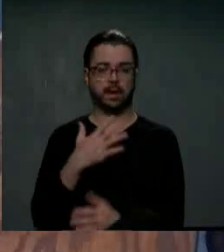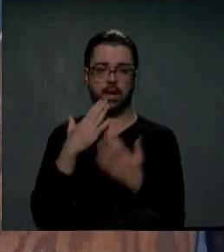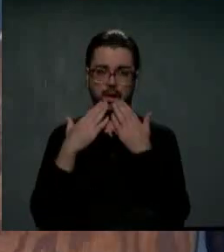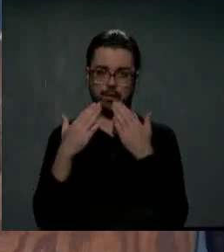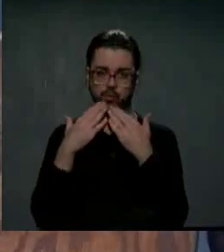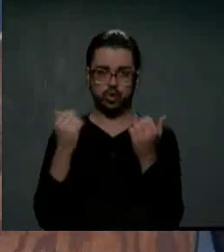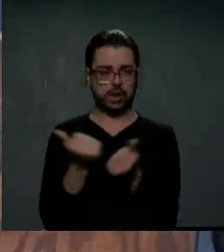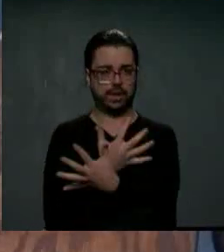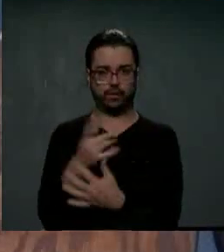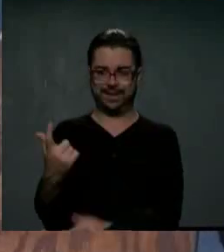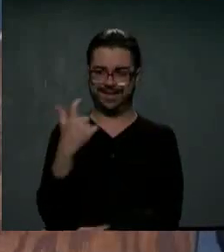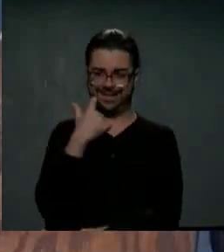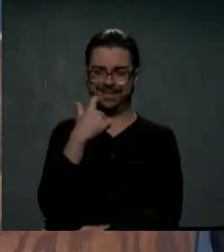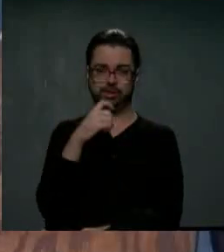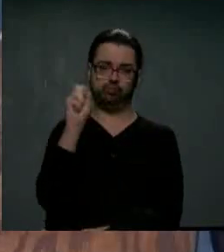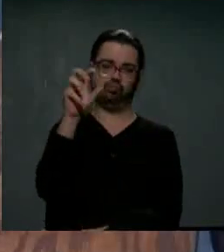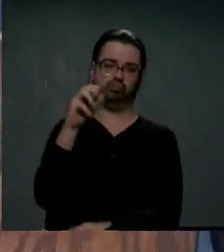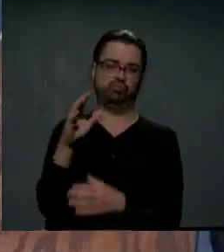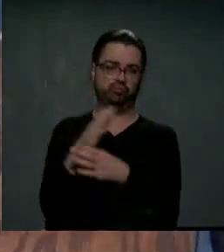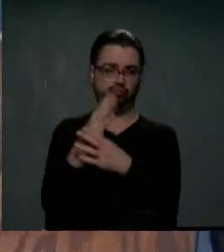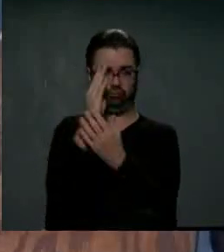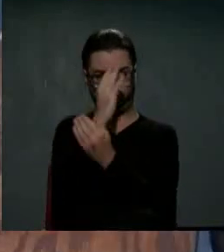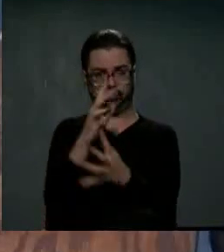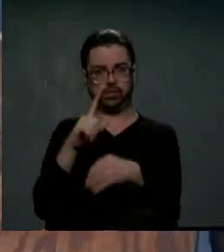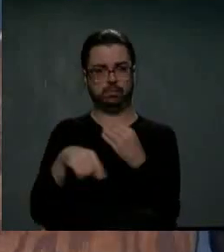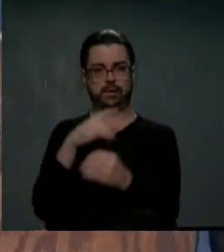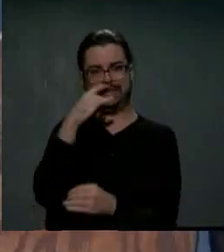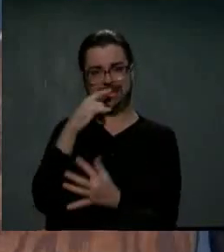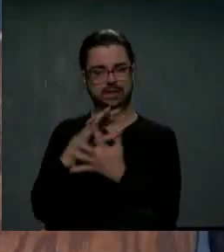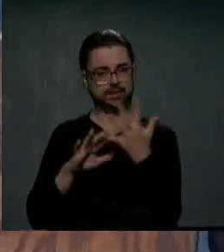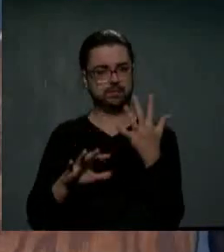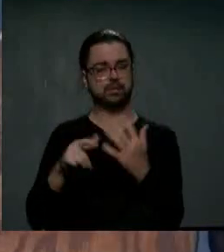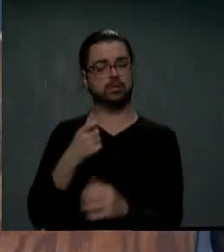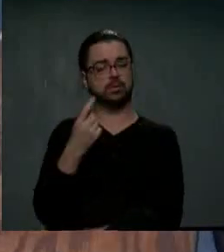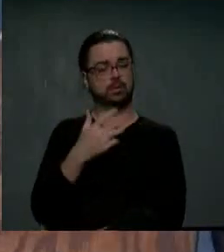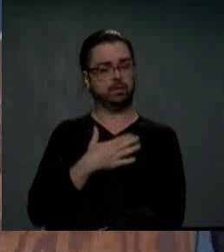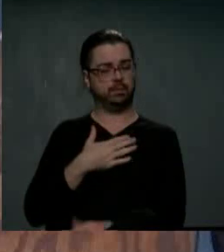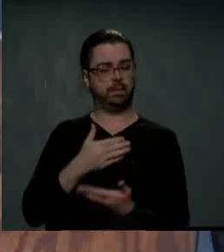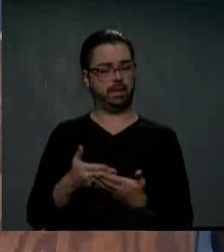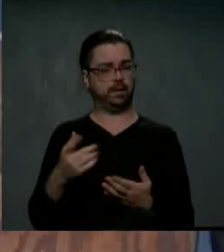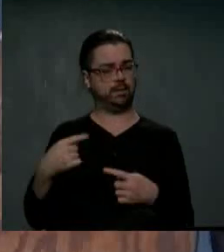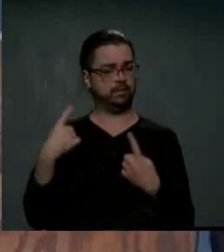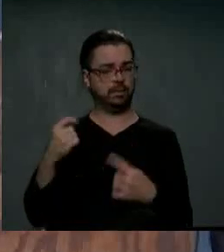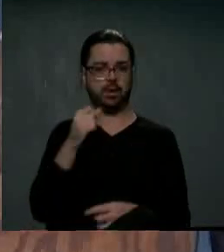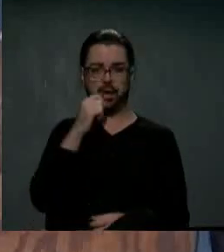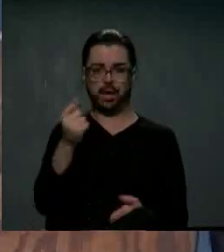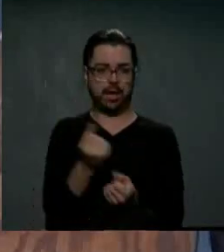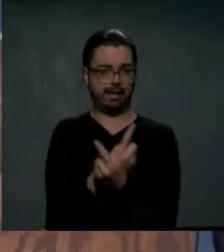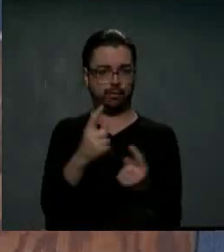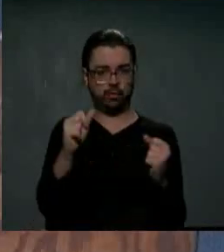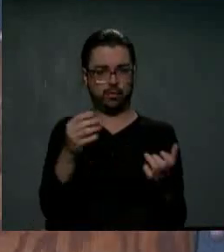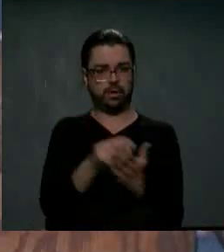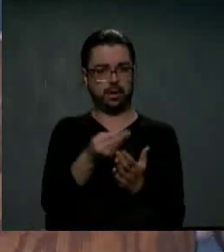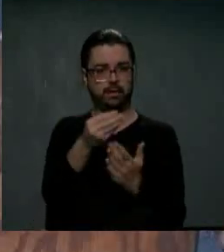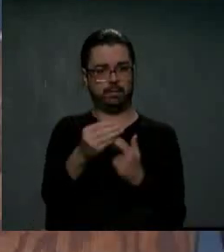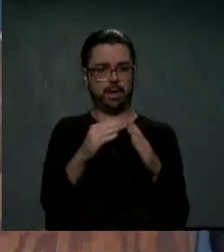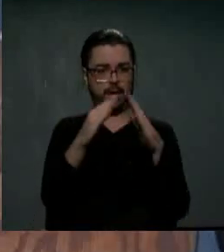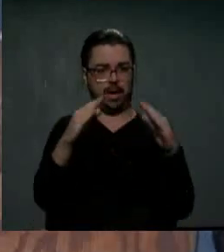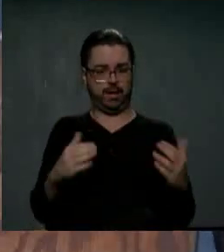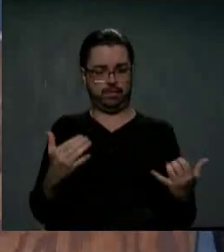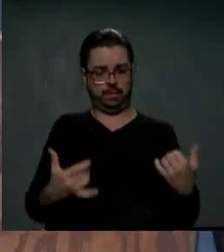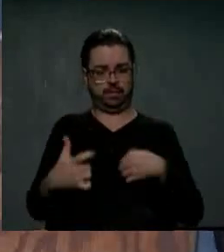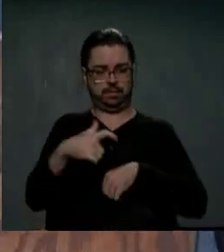everything that he shared and about the kids. And, you know, my thing has been not everybody can buy a house at this time in their